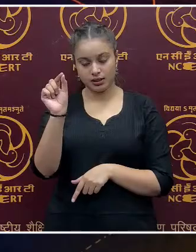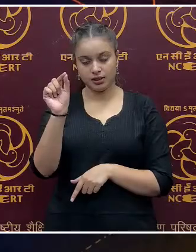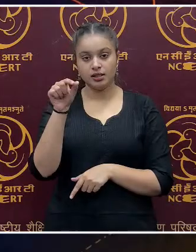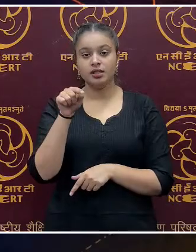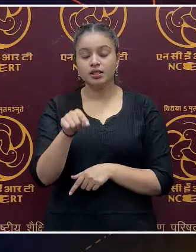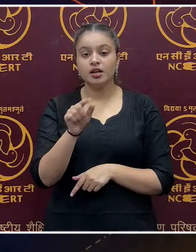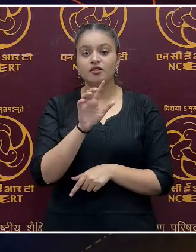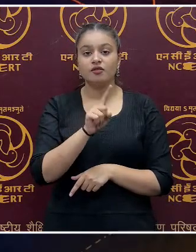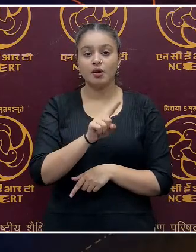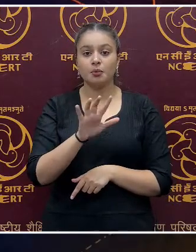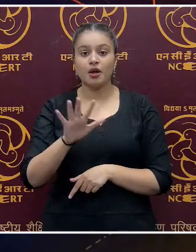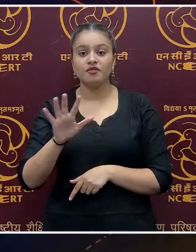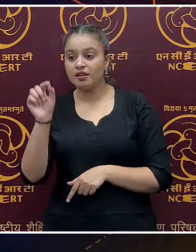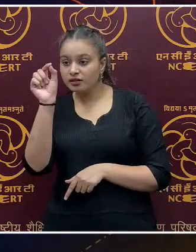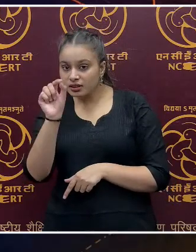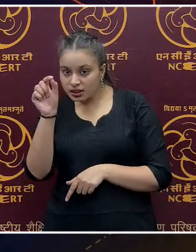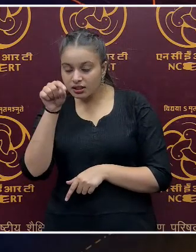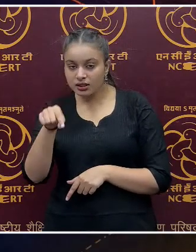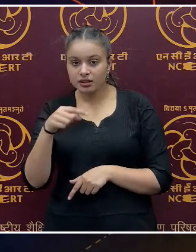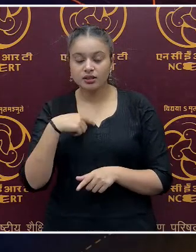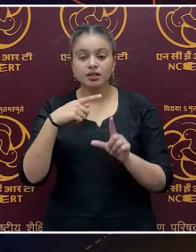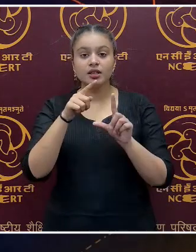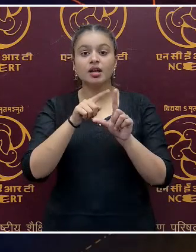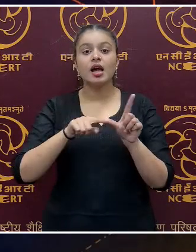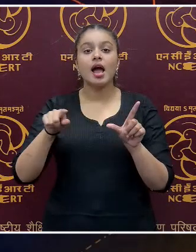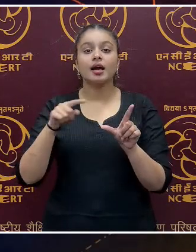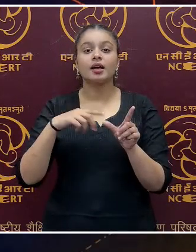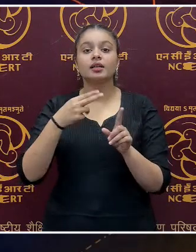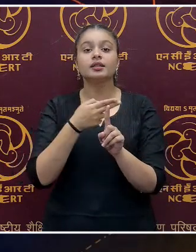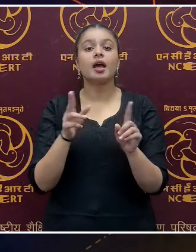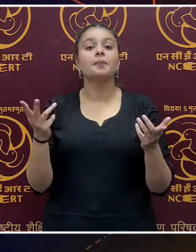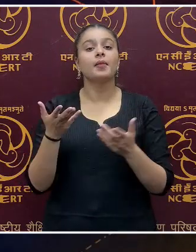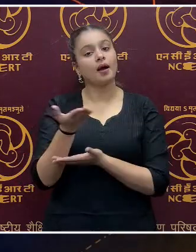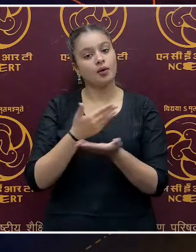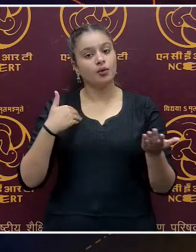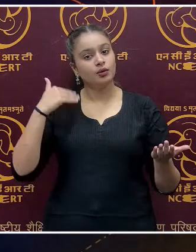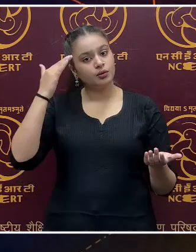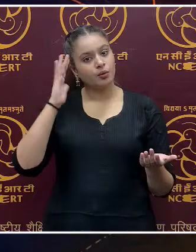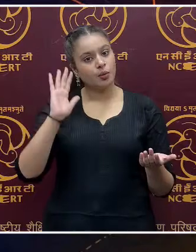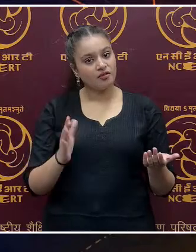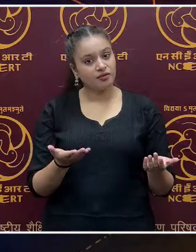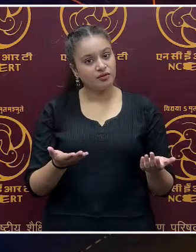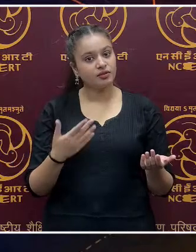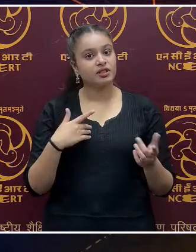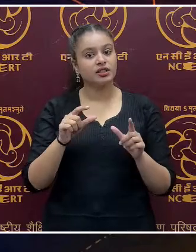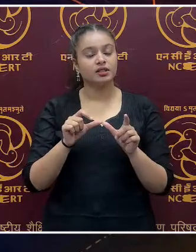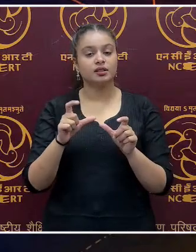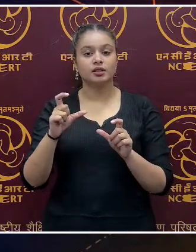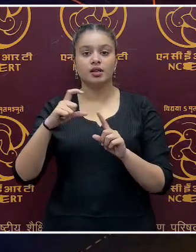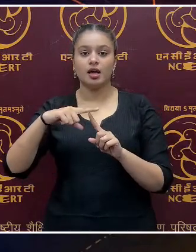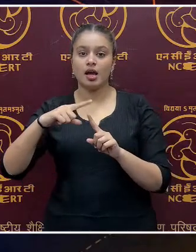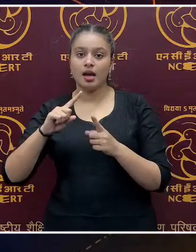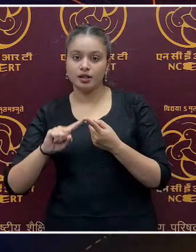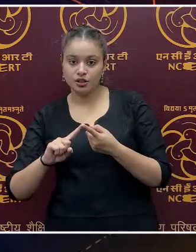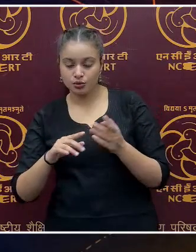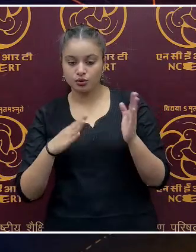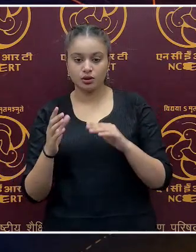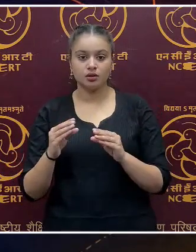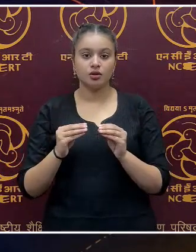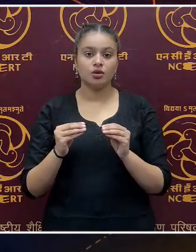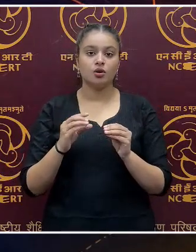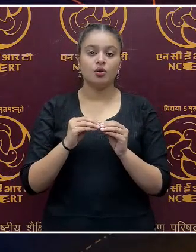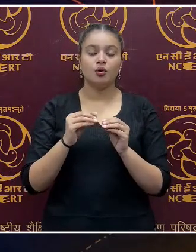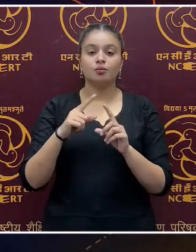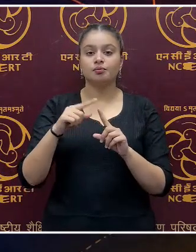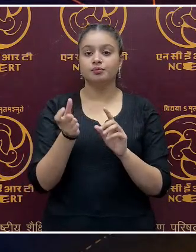this 155 degrees, what type of angle? As we know here acute angle, obtuse angle, right